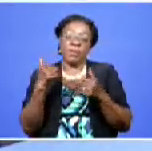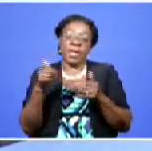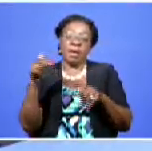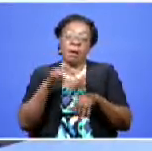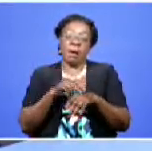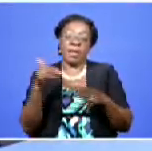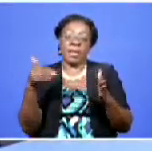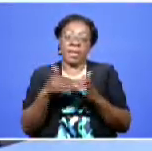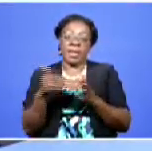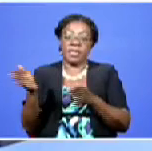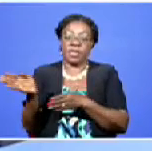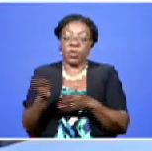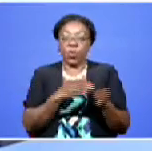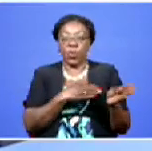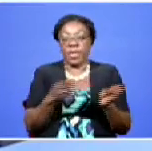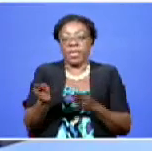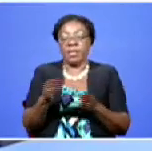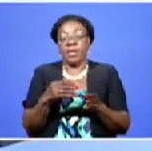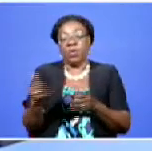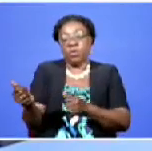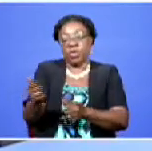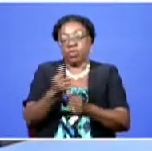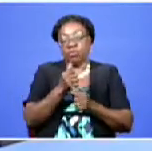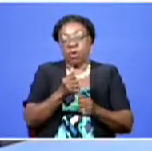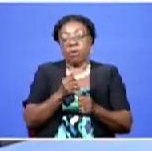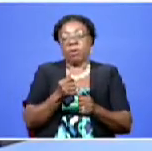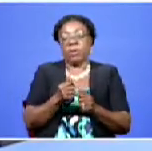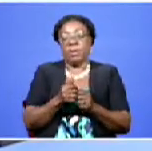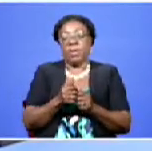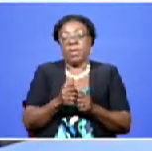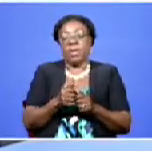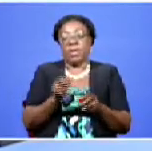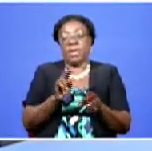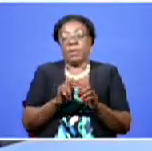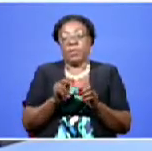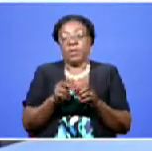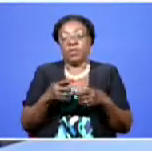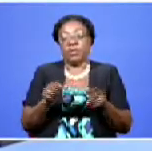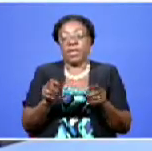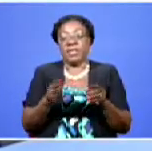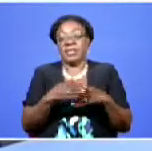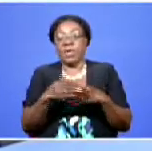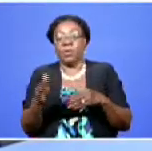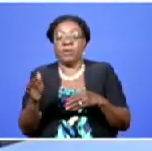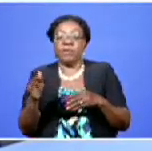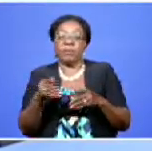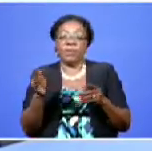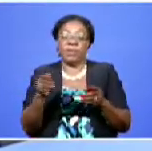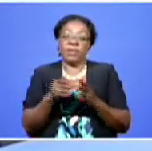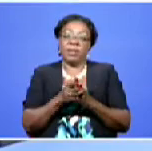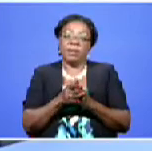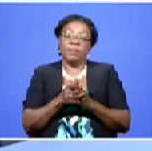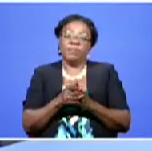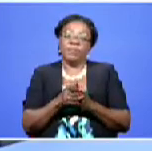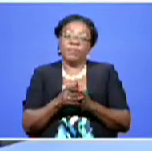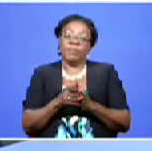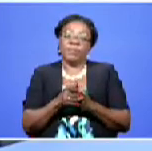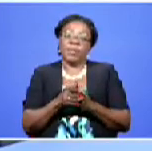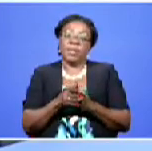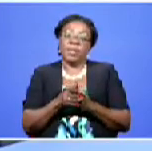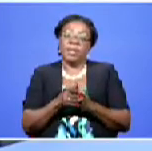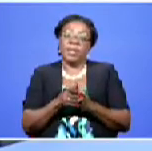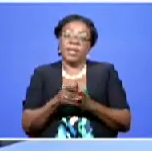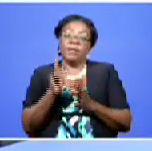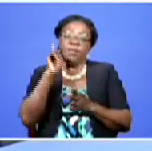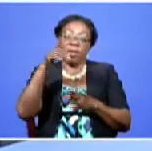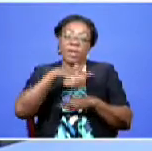birdies on some holes where the wind's going to help you, and then the hard holes, you just try to stay away from the big numbers, and that was the big thing this week. You know, if